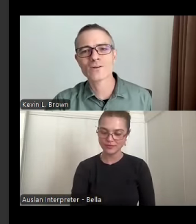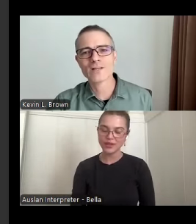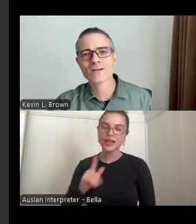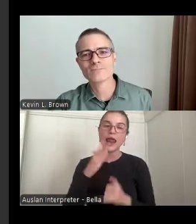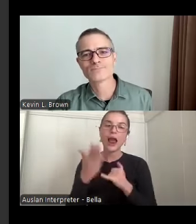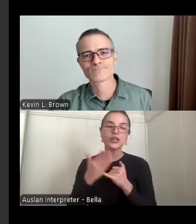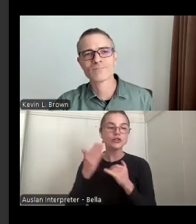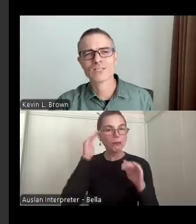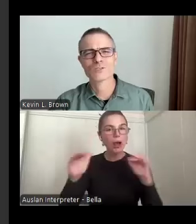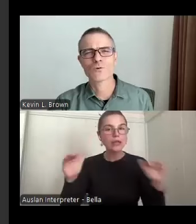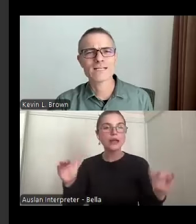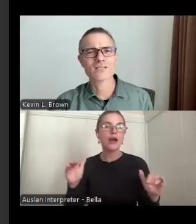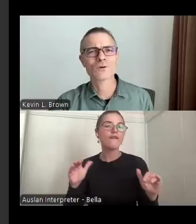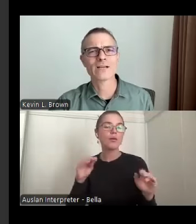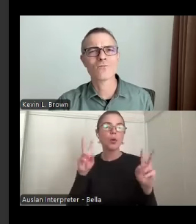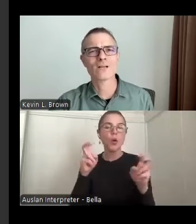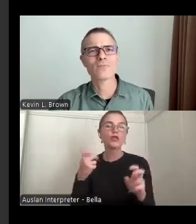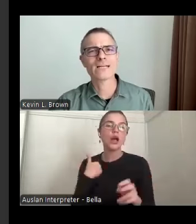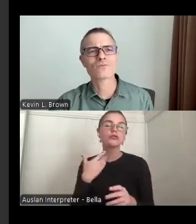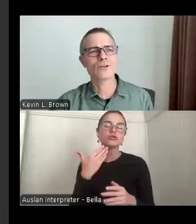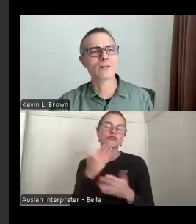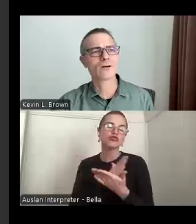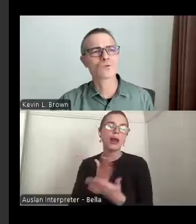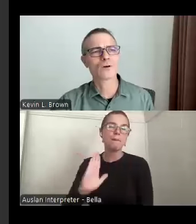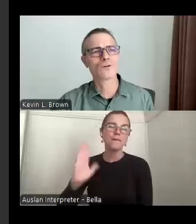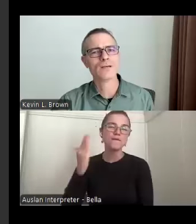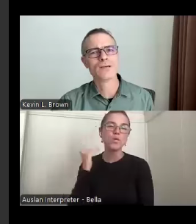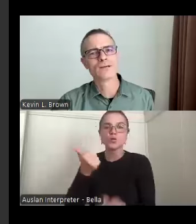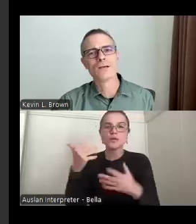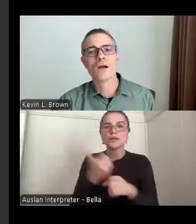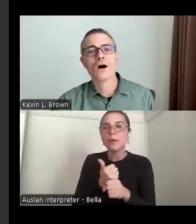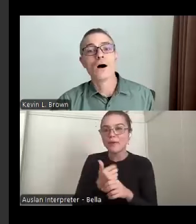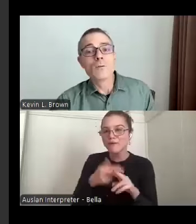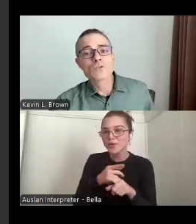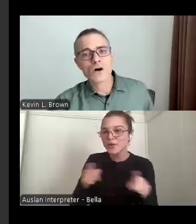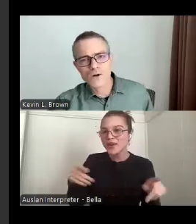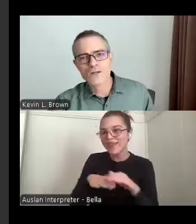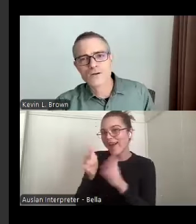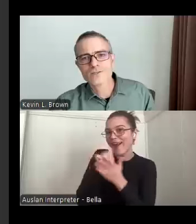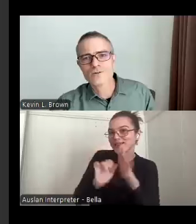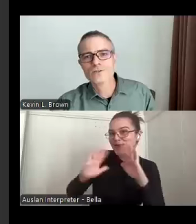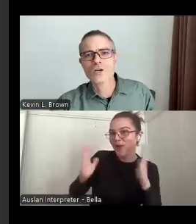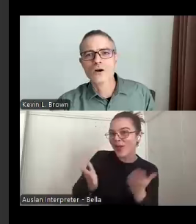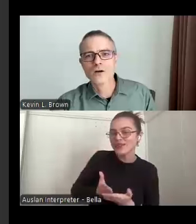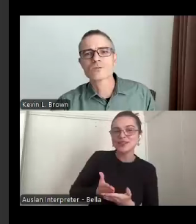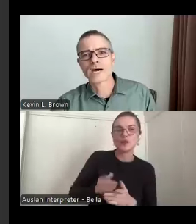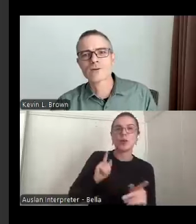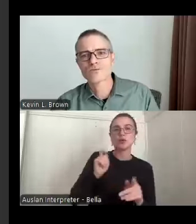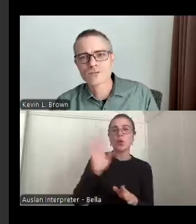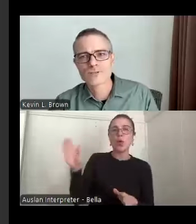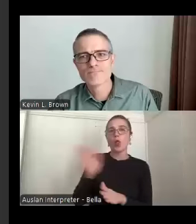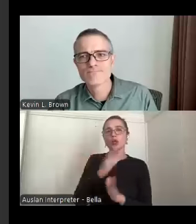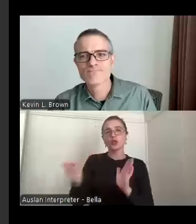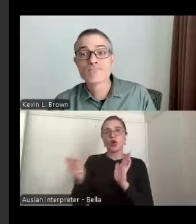with earlier. This is a great summary of what it means for you in the arts world. Almost all arts donors are arts